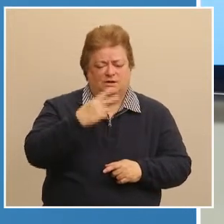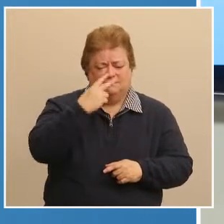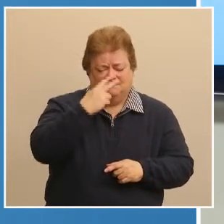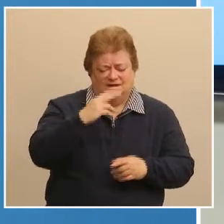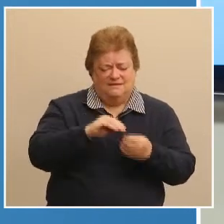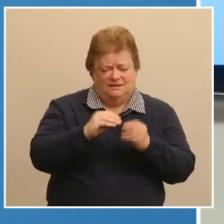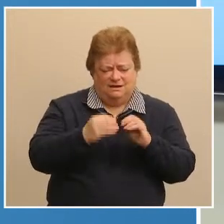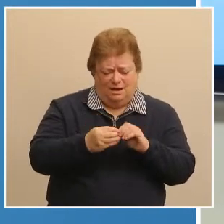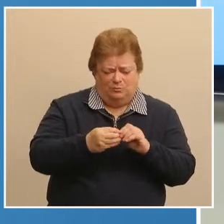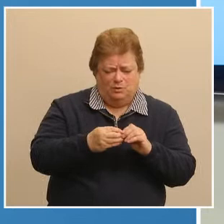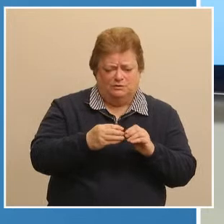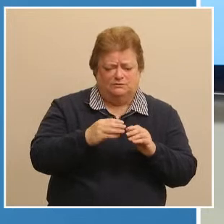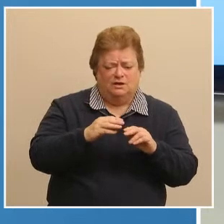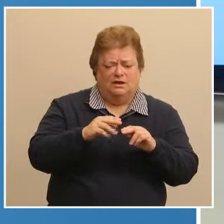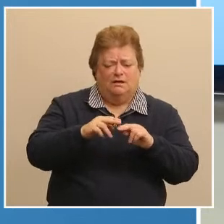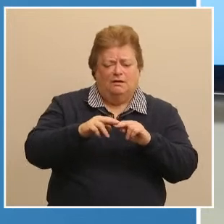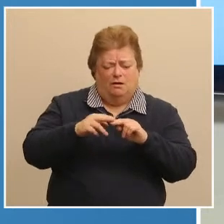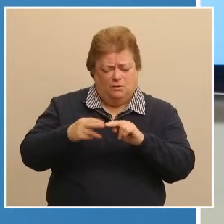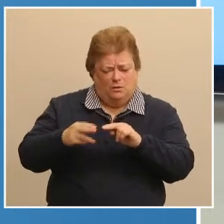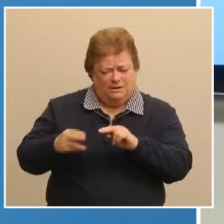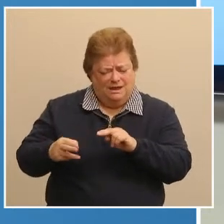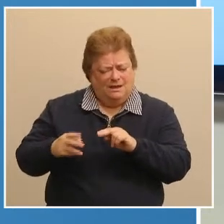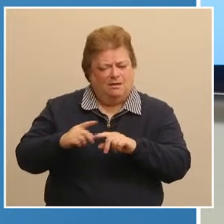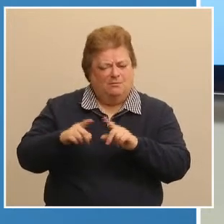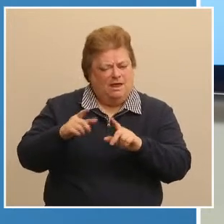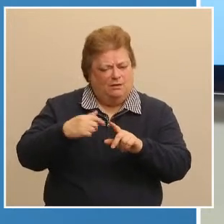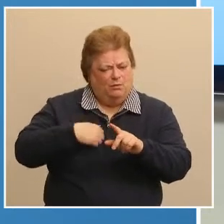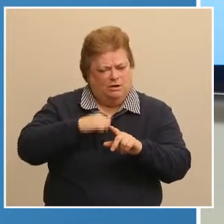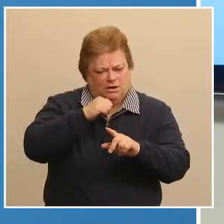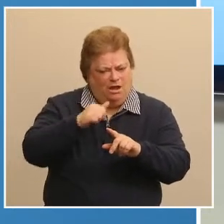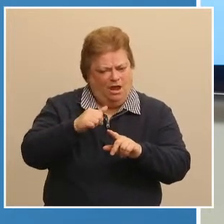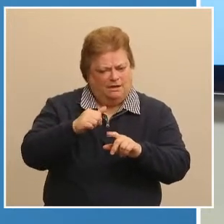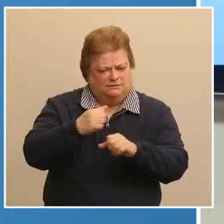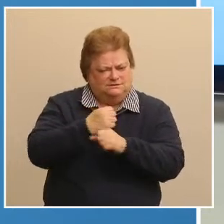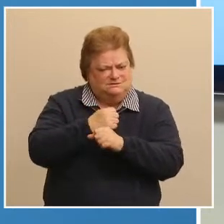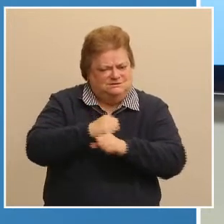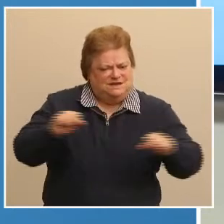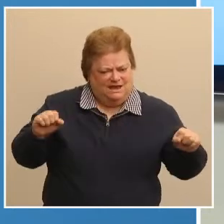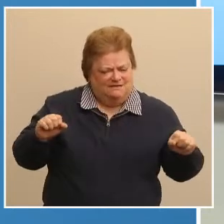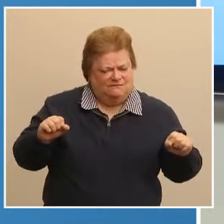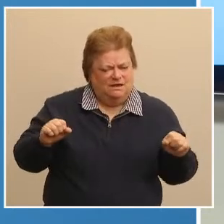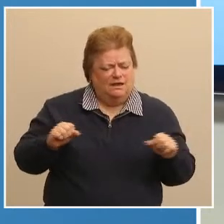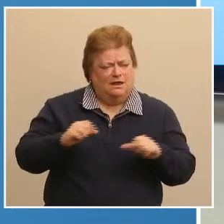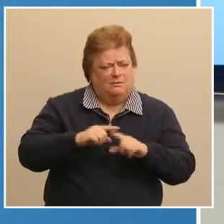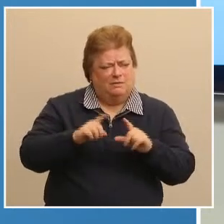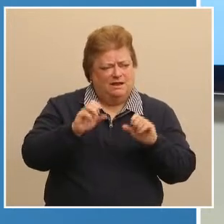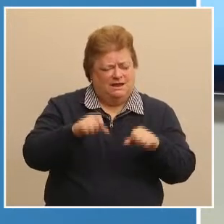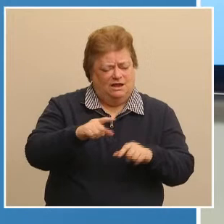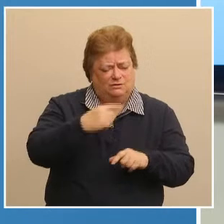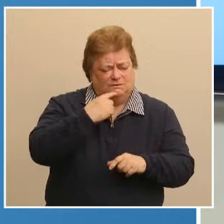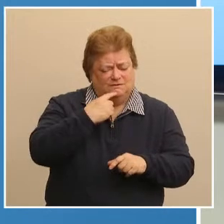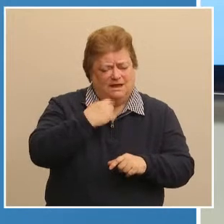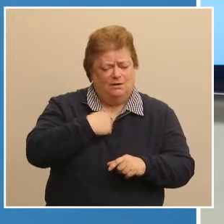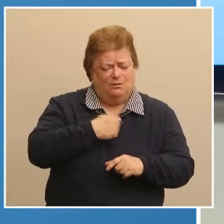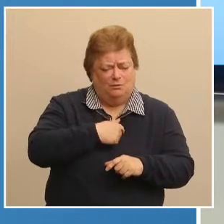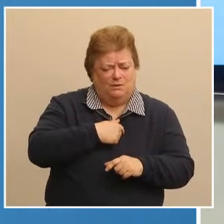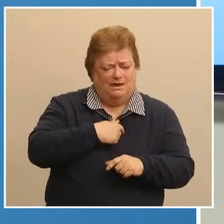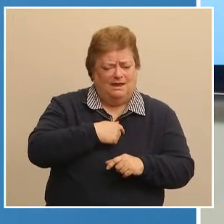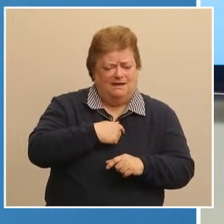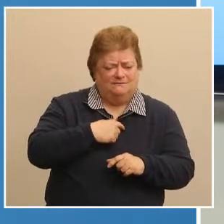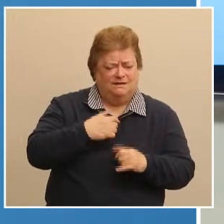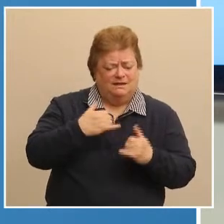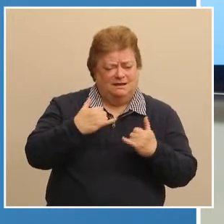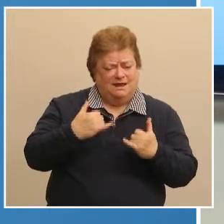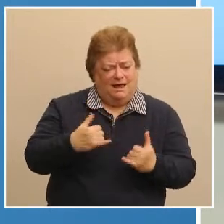don't think anyone would say we're out of the woods, but is it safe to say that we've at least turned a corner when it comes to fighting